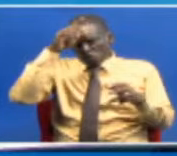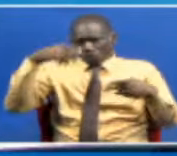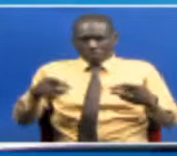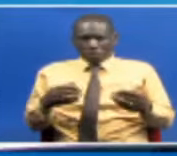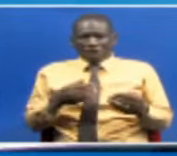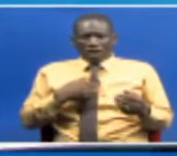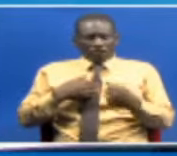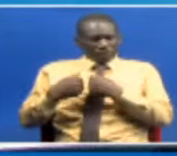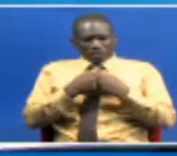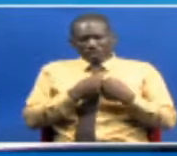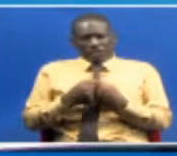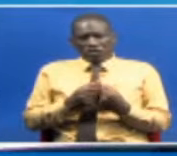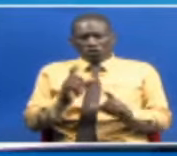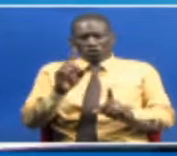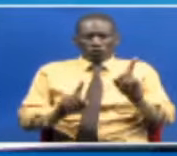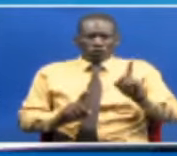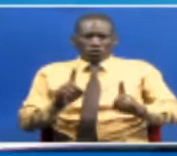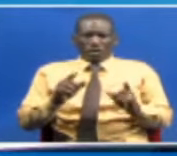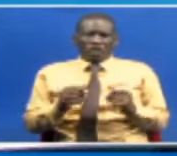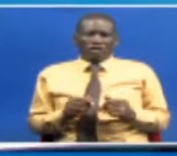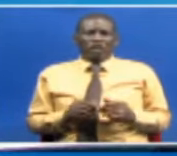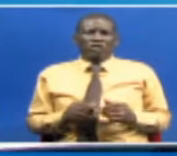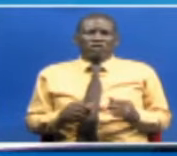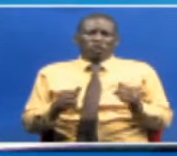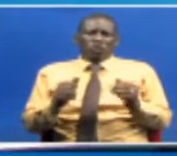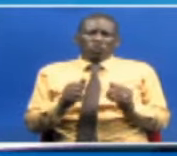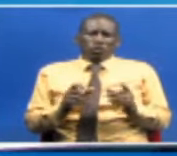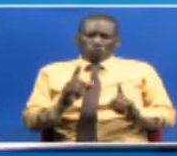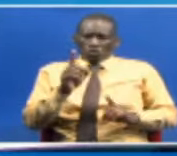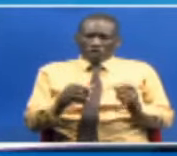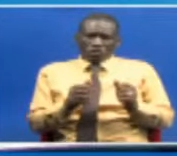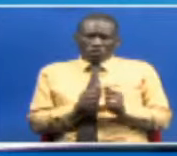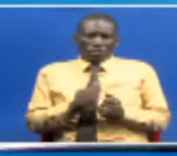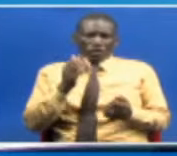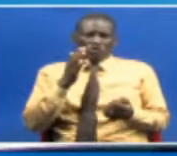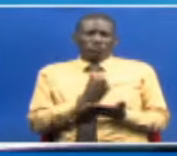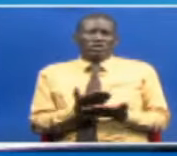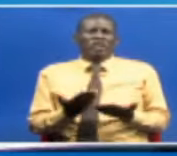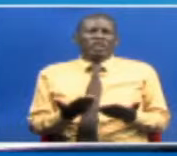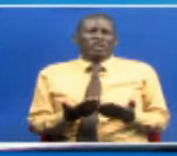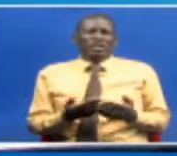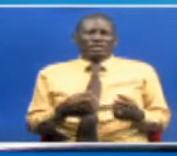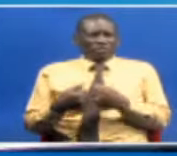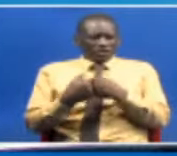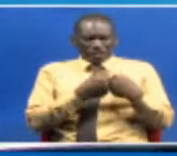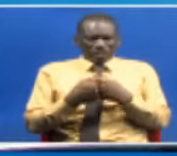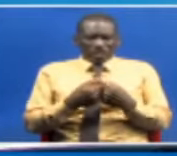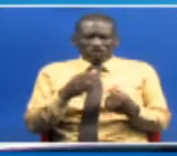the challenge of cooking with really the challenge of